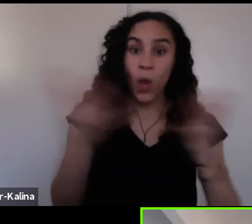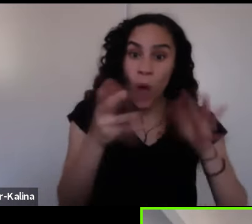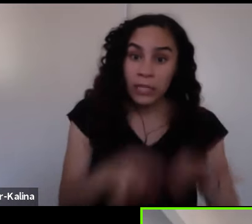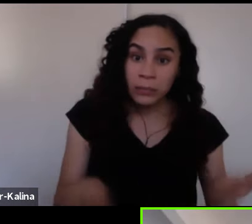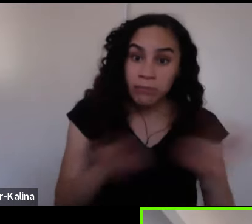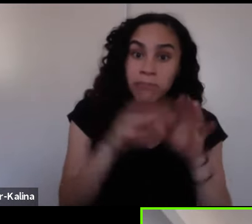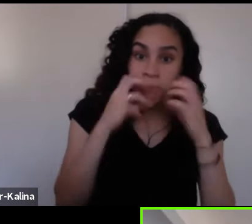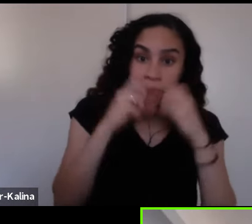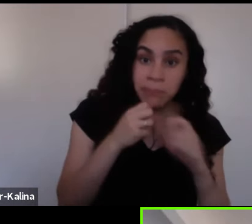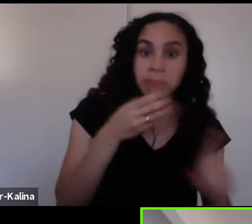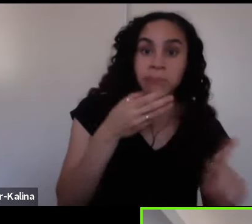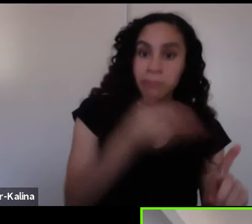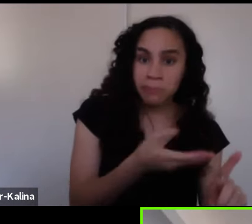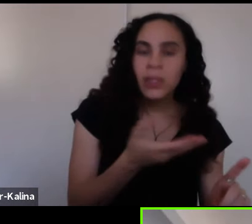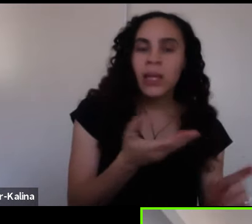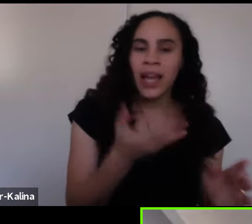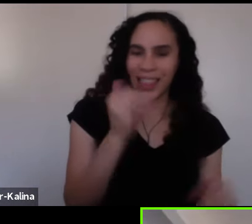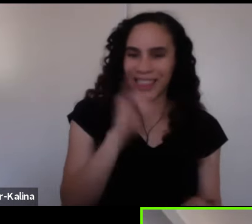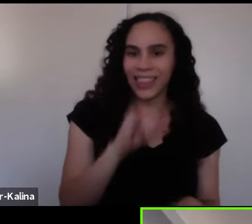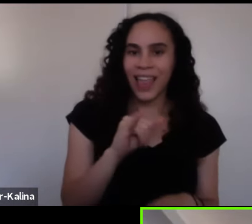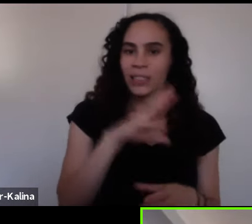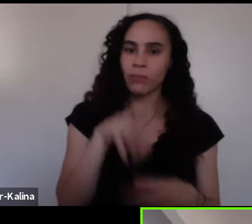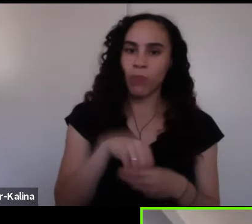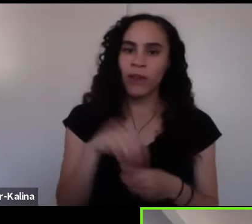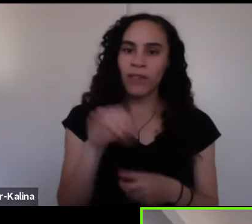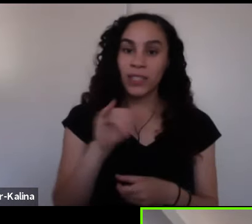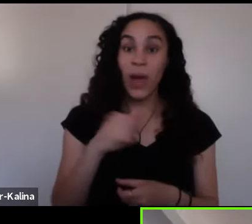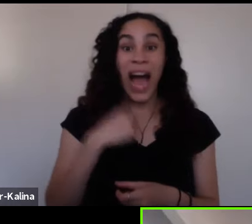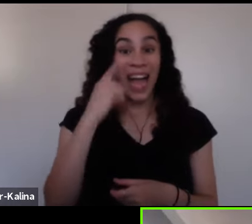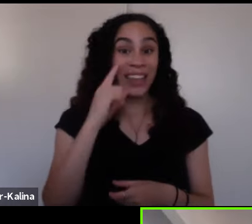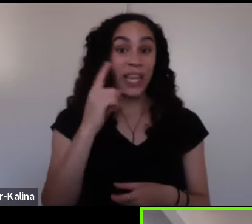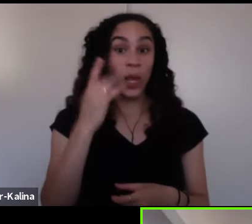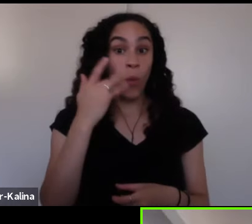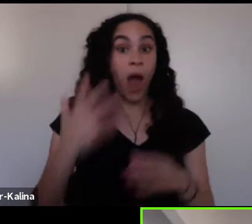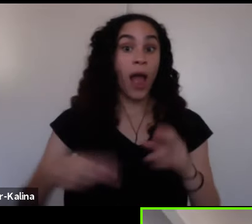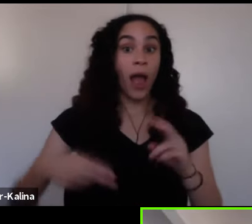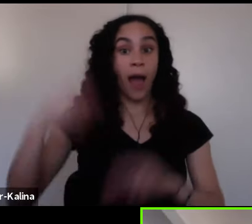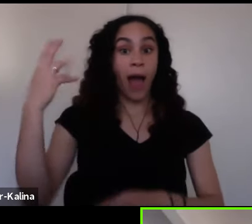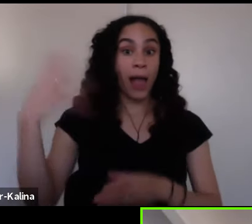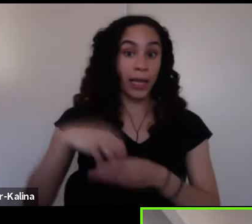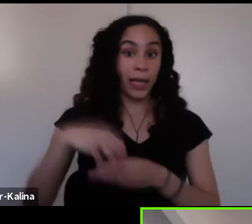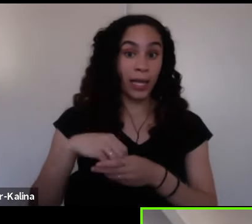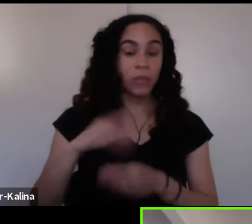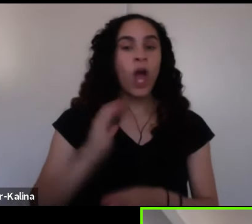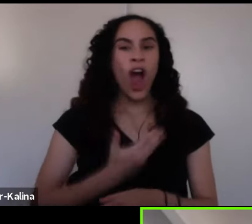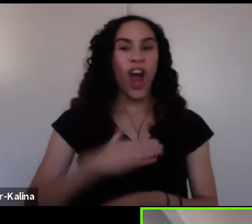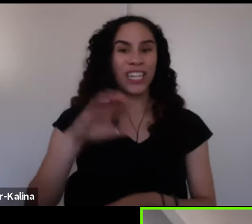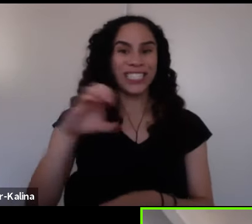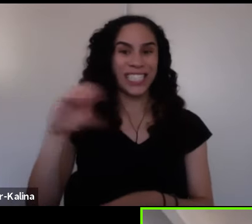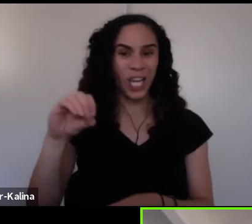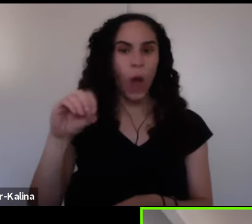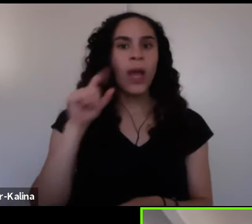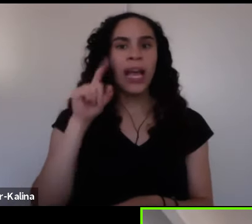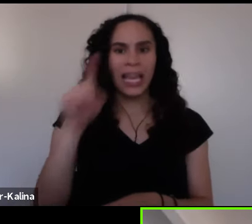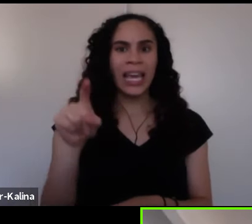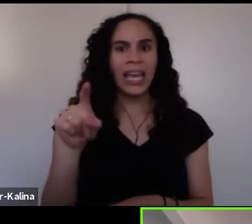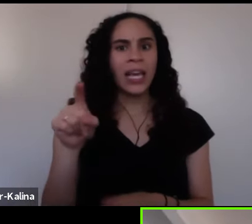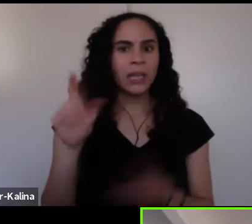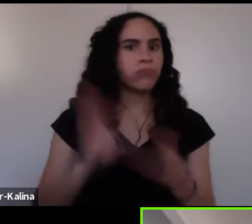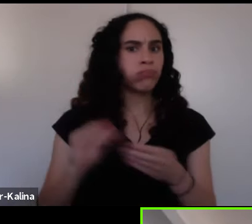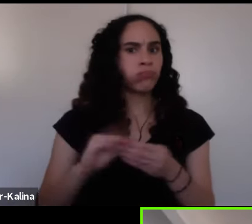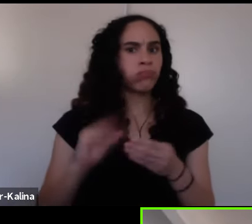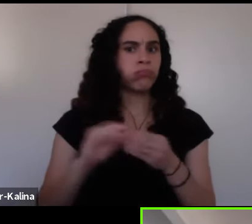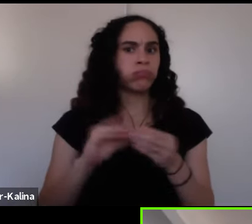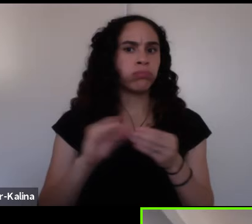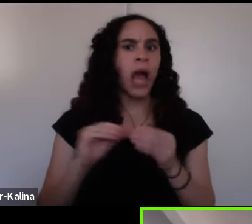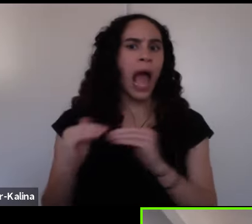such high engagement is that our CEO speaks about the importance of equity and belonging